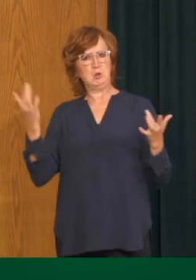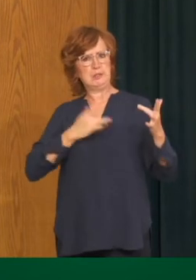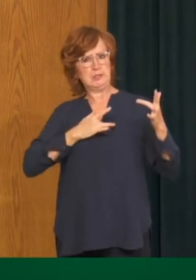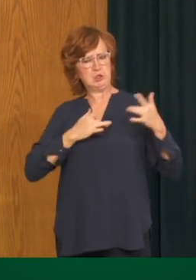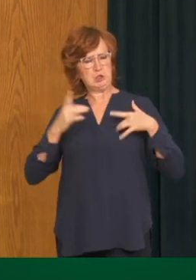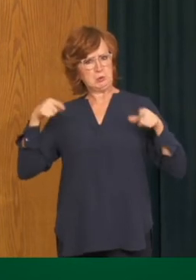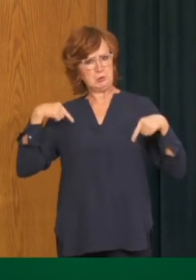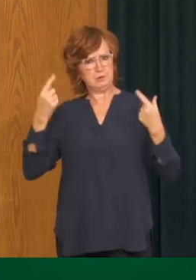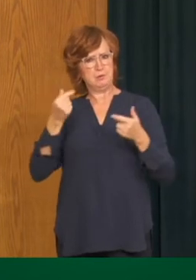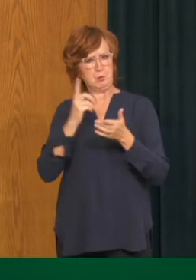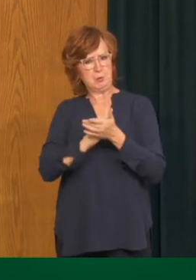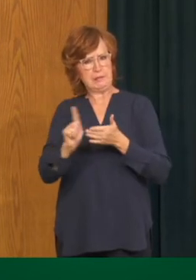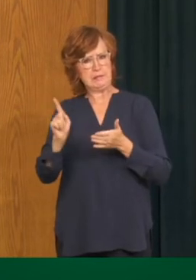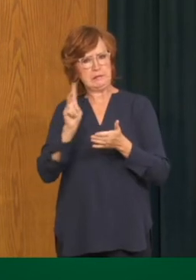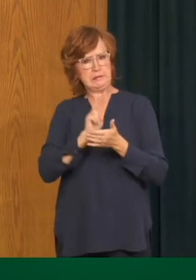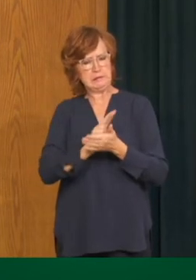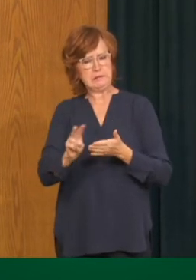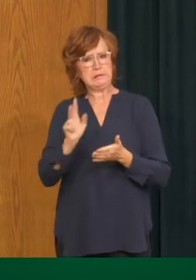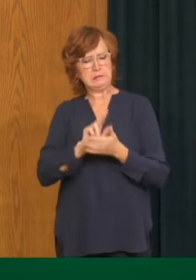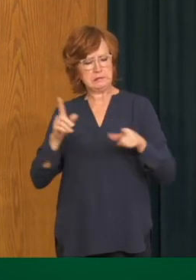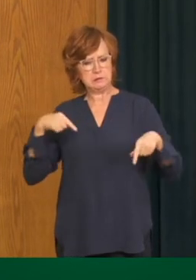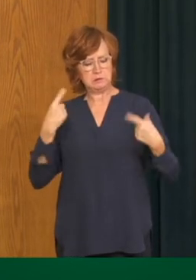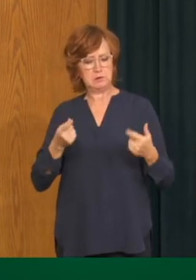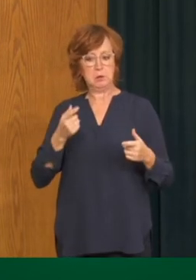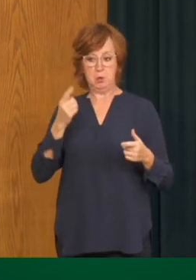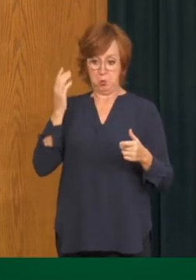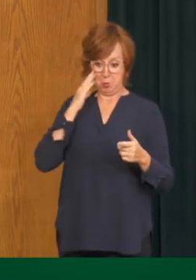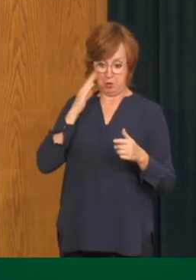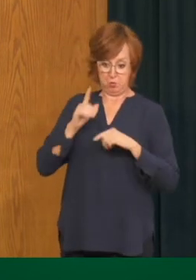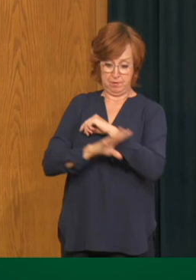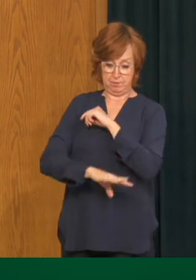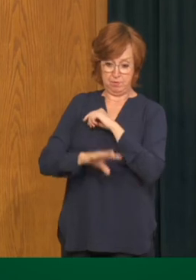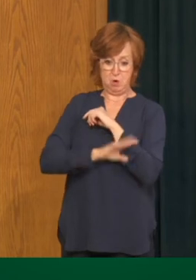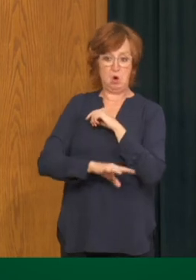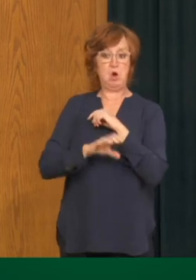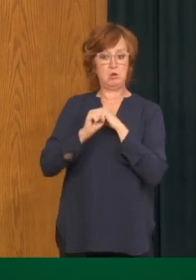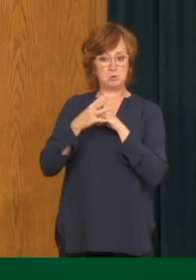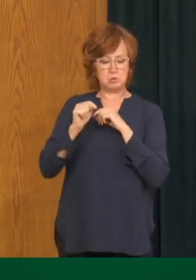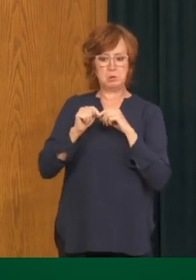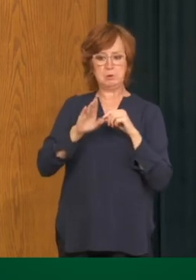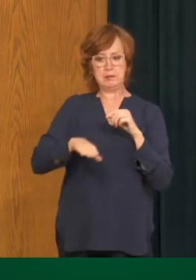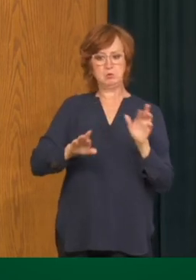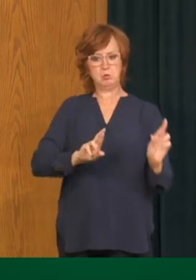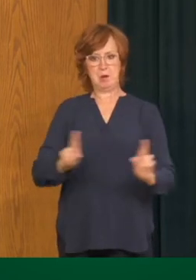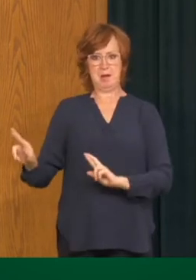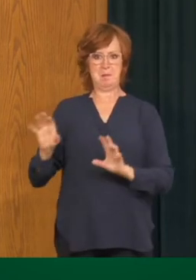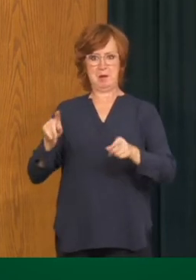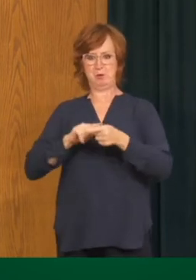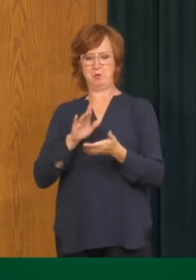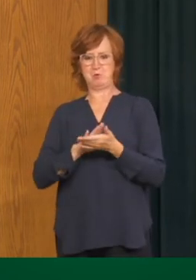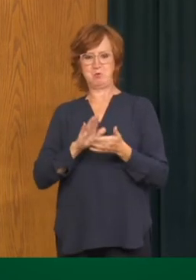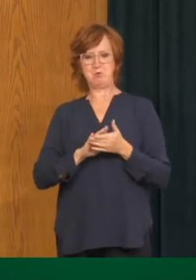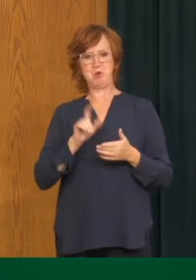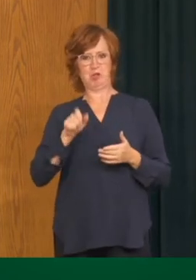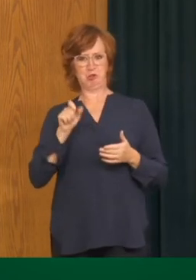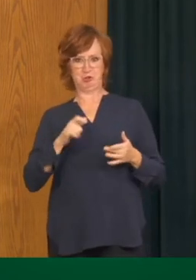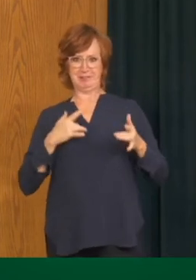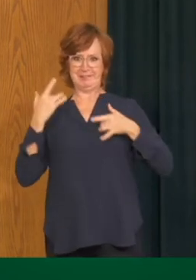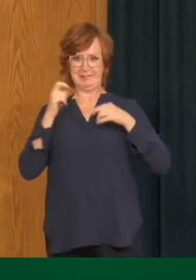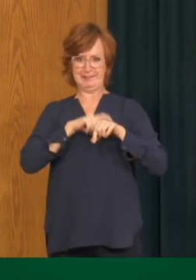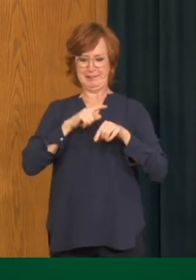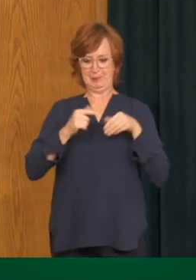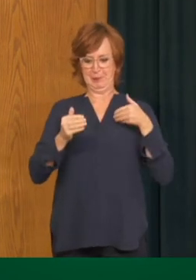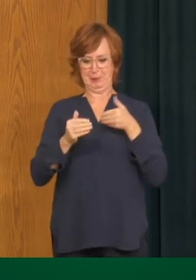past number of weeks as our children are getting ready to return to school this September. This is usually a very exciting time for kids,